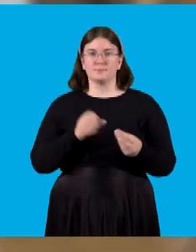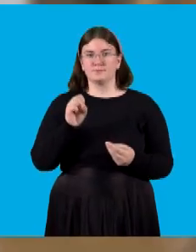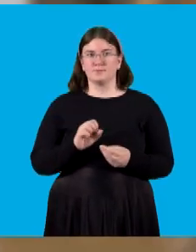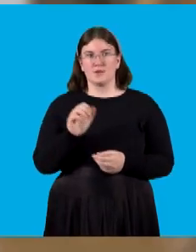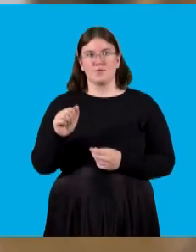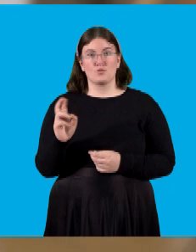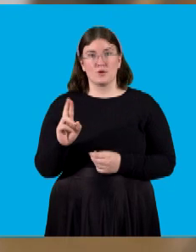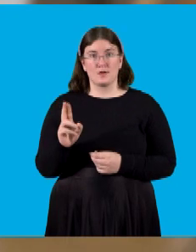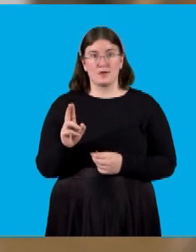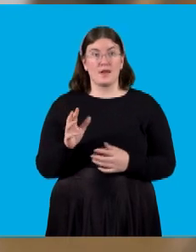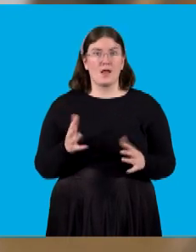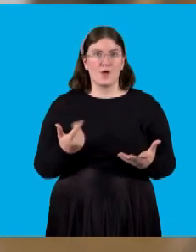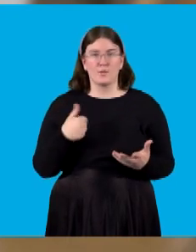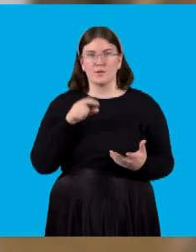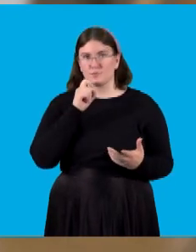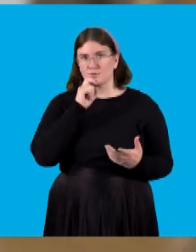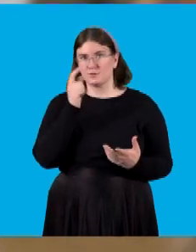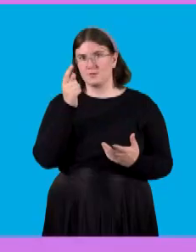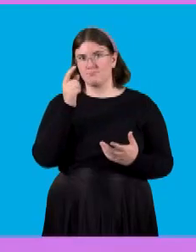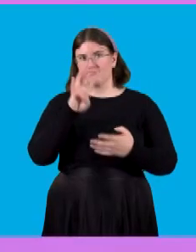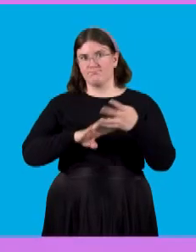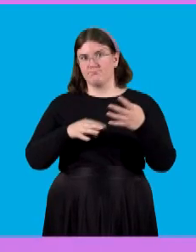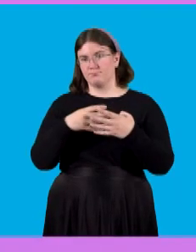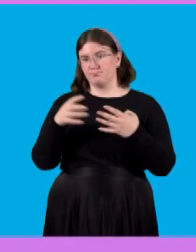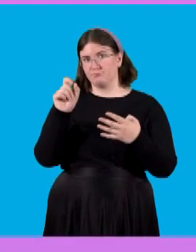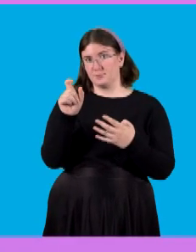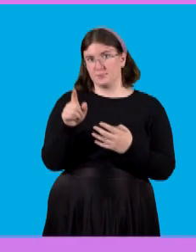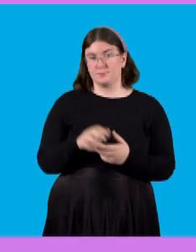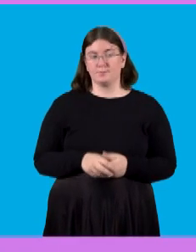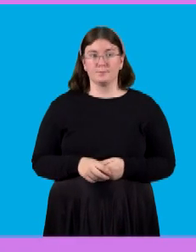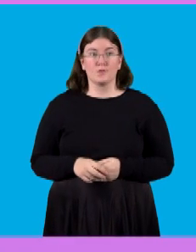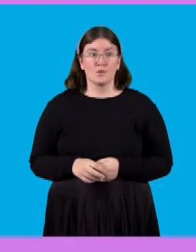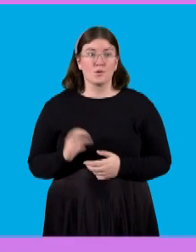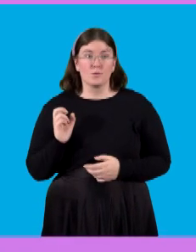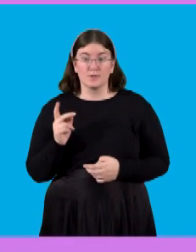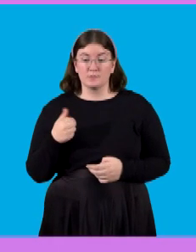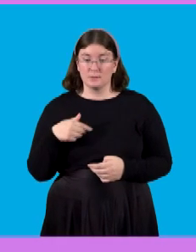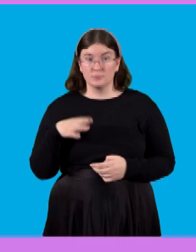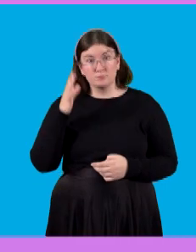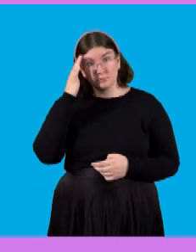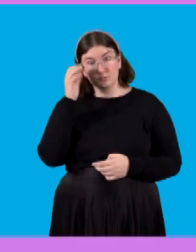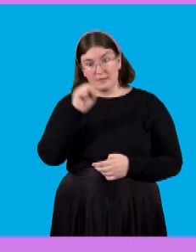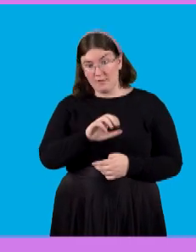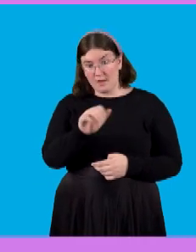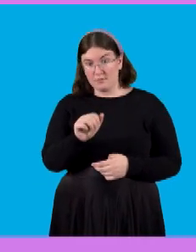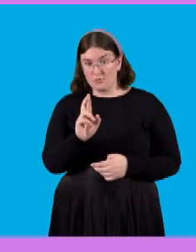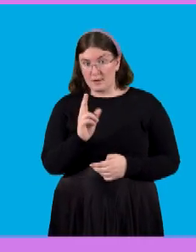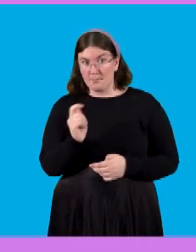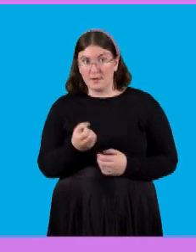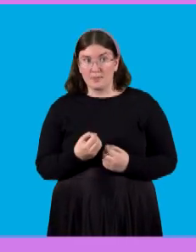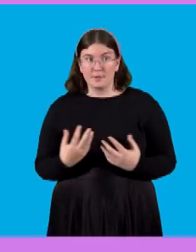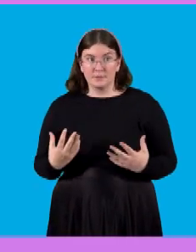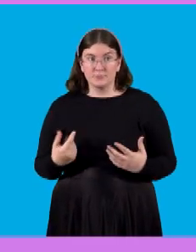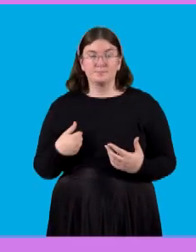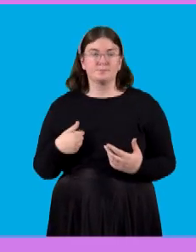to South African Rand using this exchange rate. Okay, so therefore, to see what it will be in South African